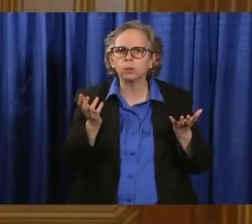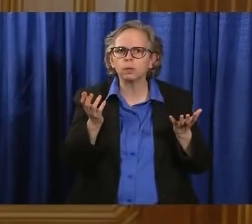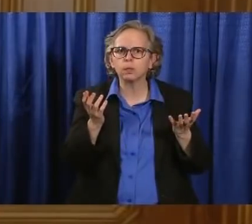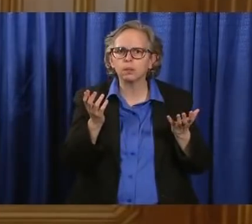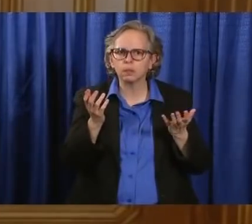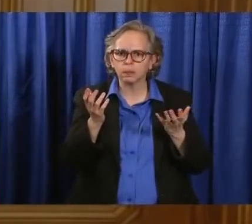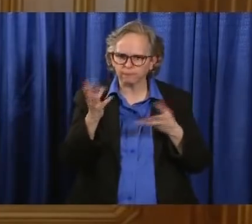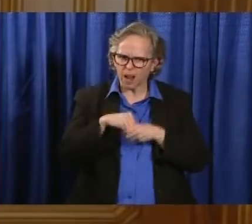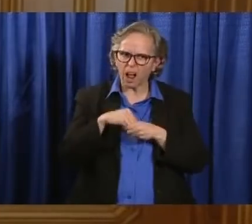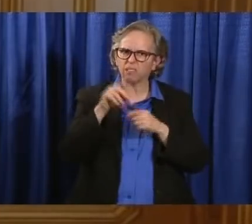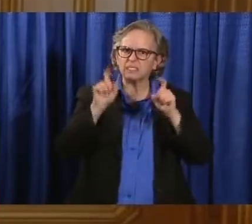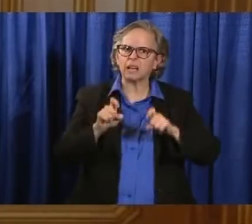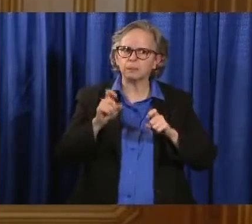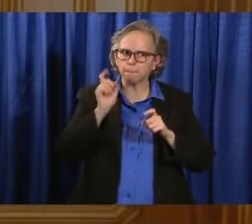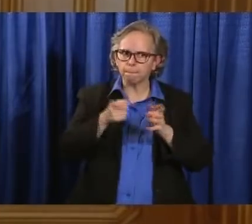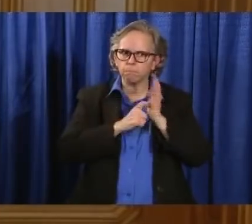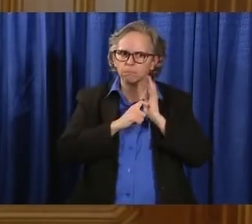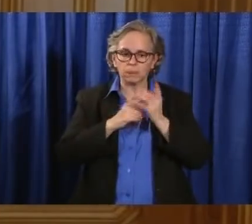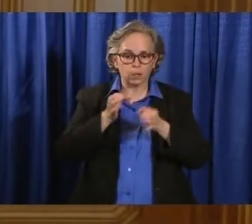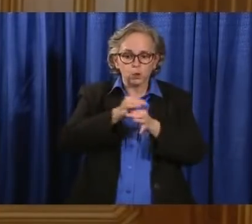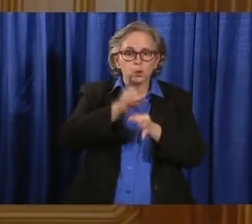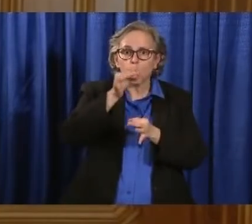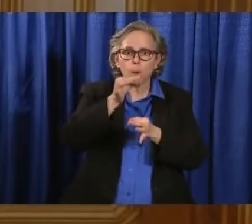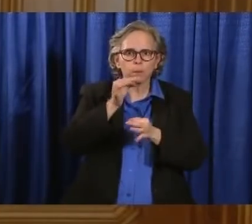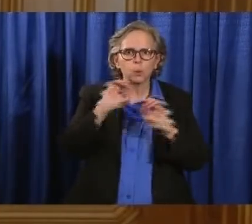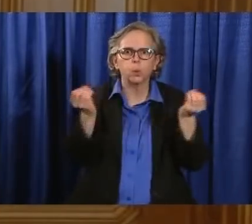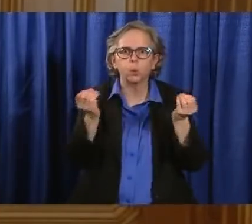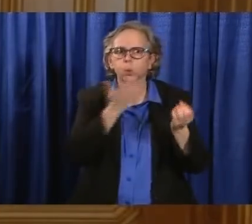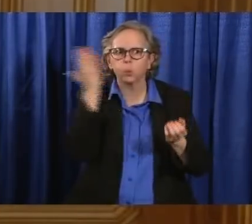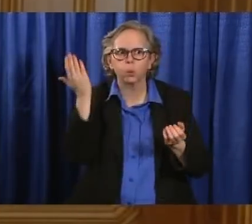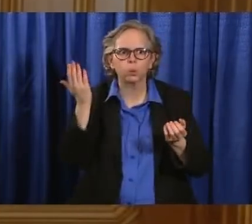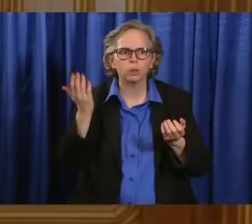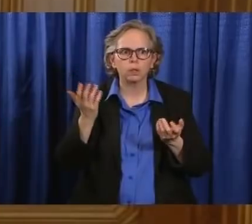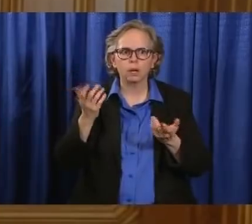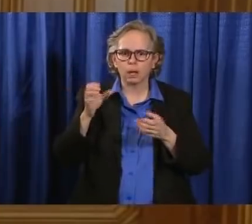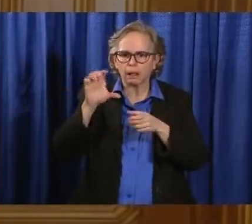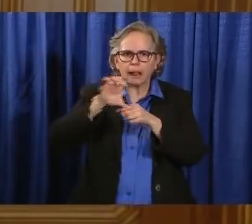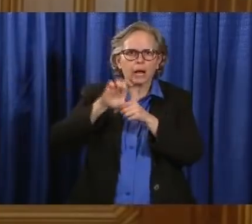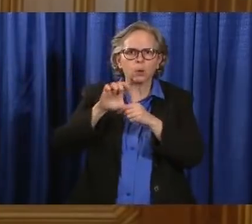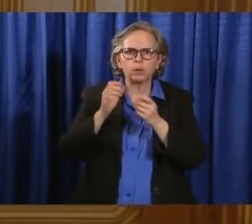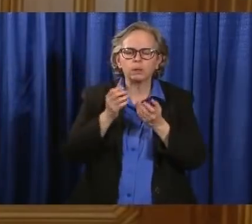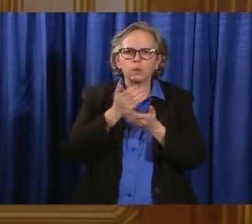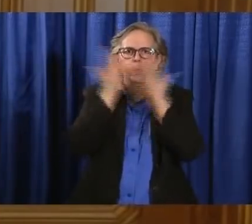might not be the tube. There might not be the liquid that goes in the tube.